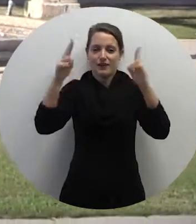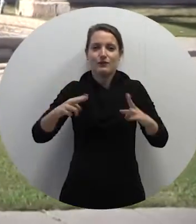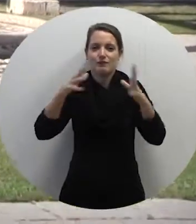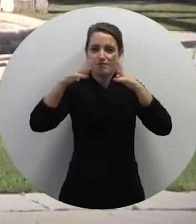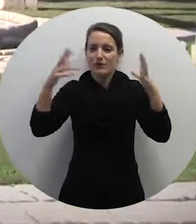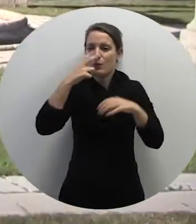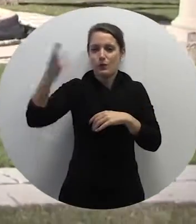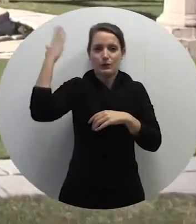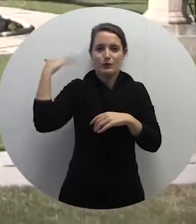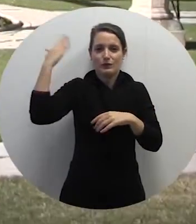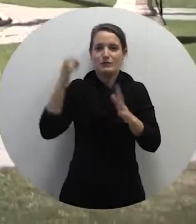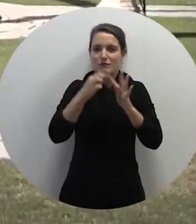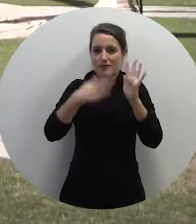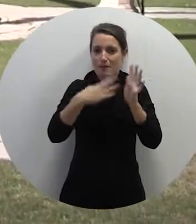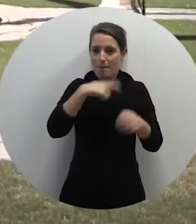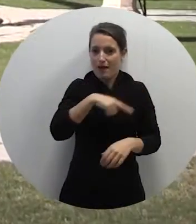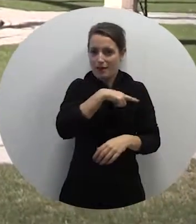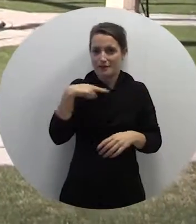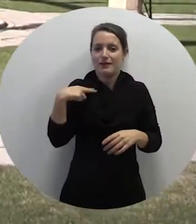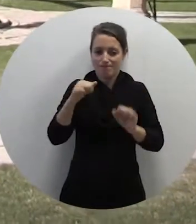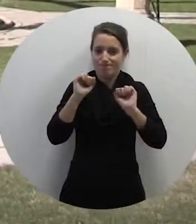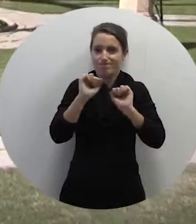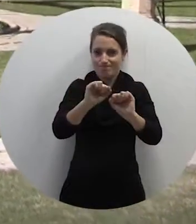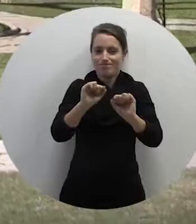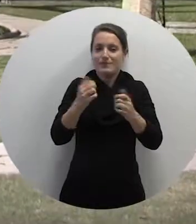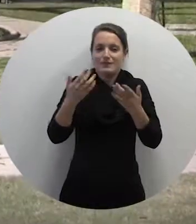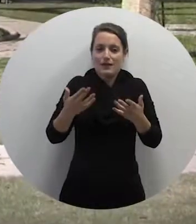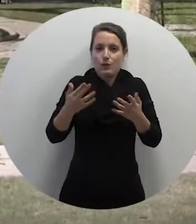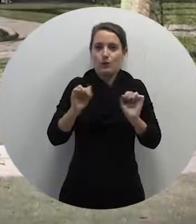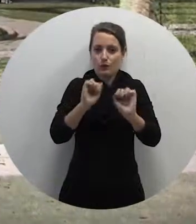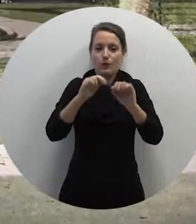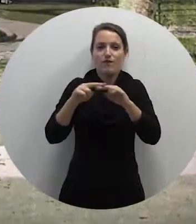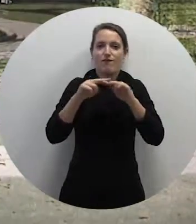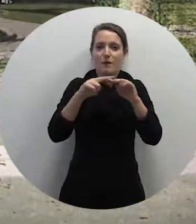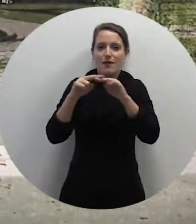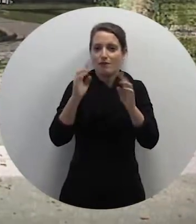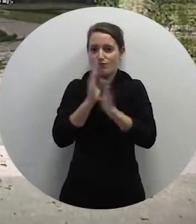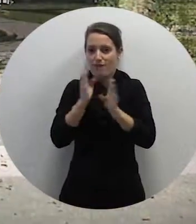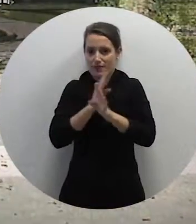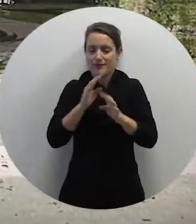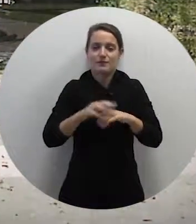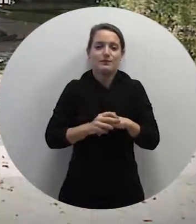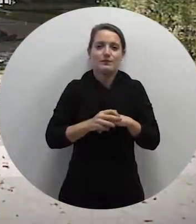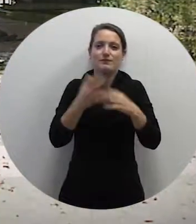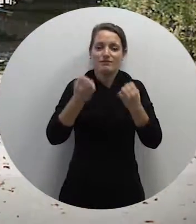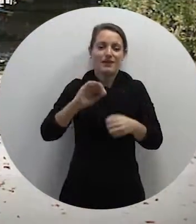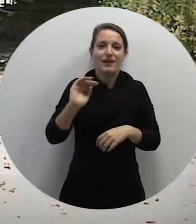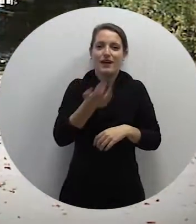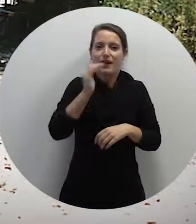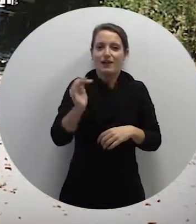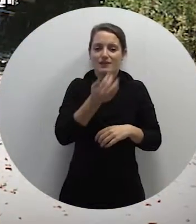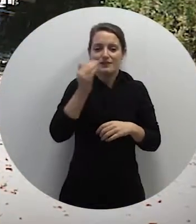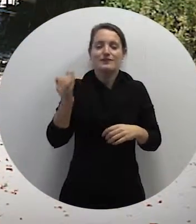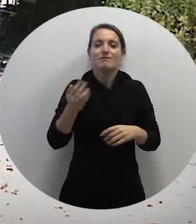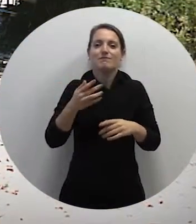1930. It is now owned by the de Trafford family. Gnin l'Station, a public garden